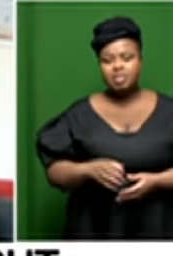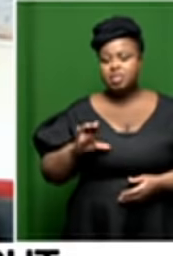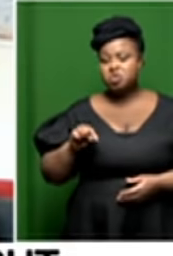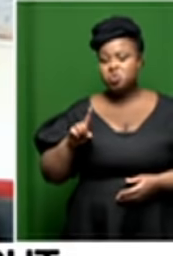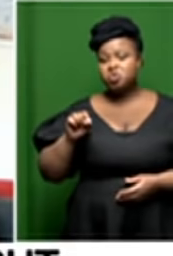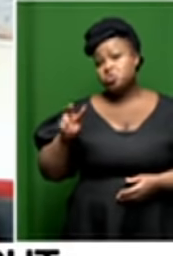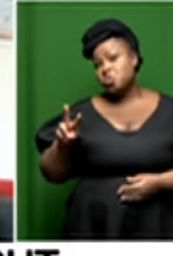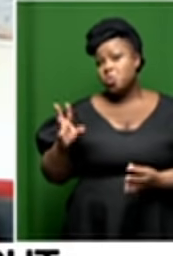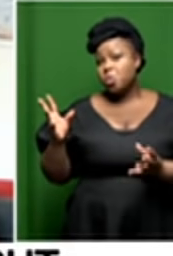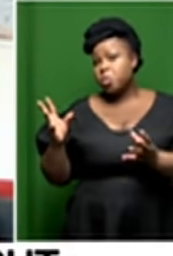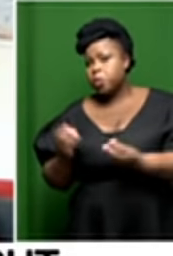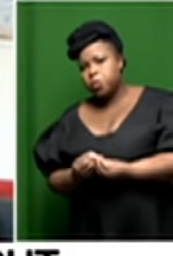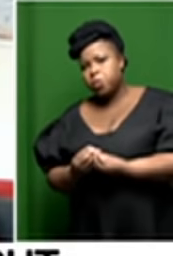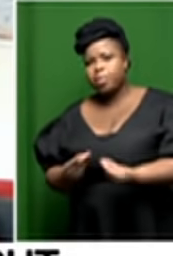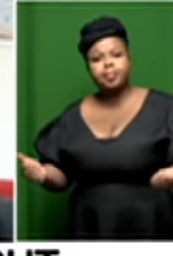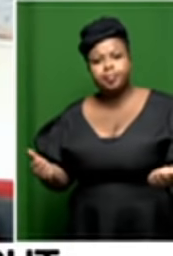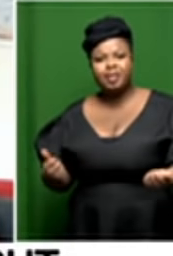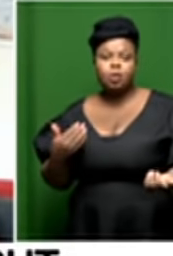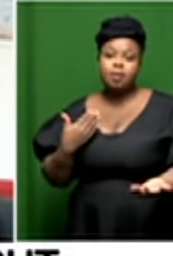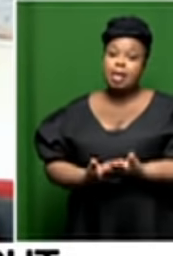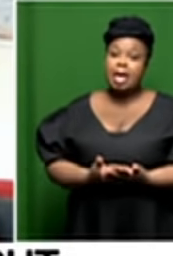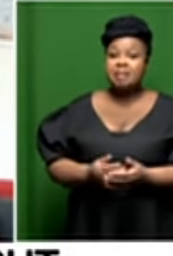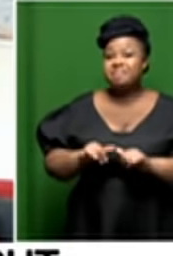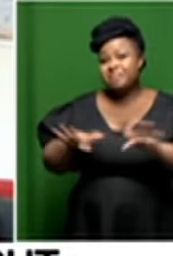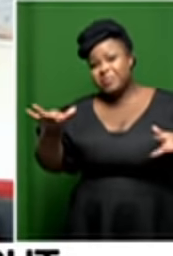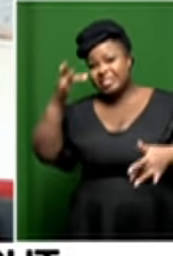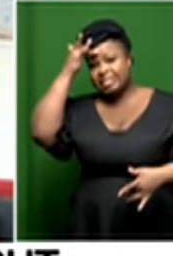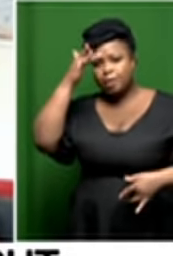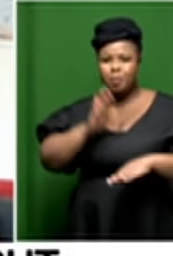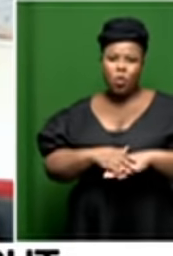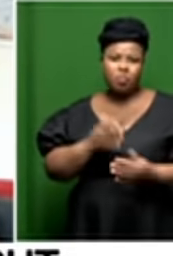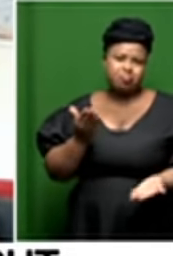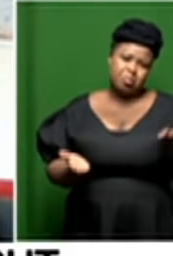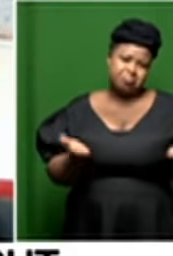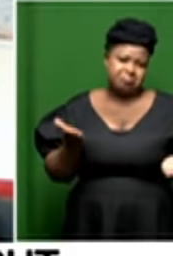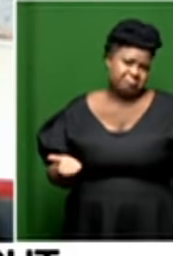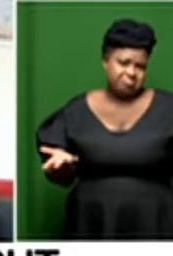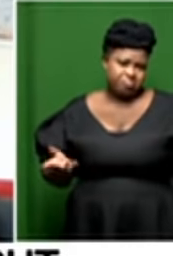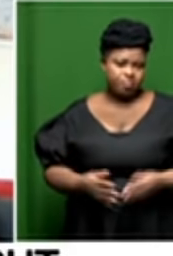will die out. It's possible it will increase in numbers. The only way we can tell that is by continuing to